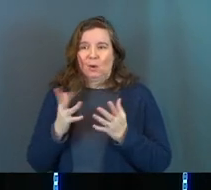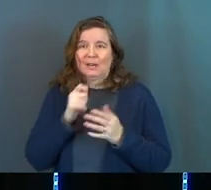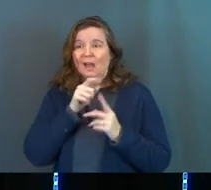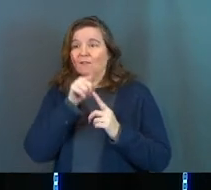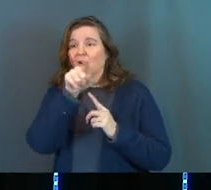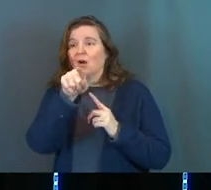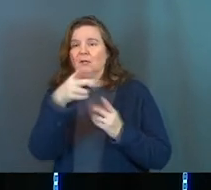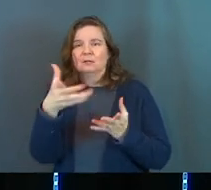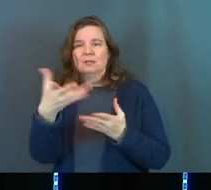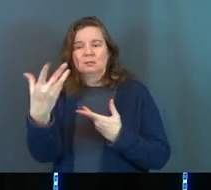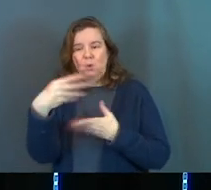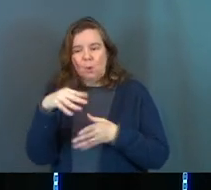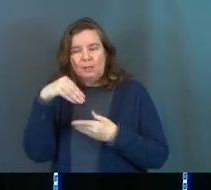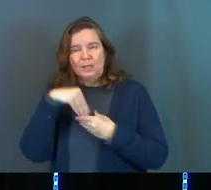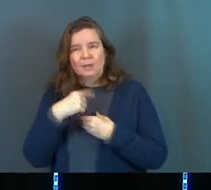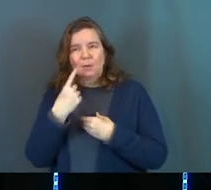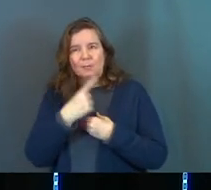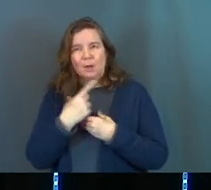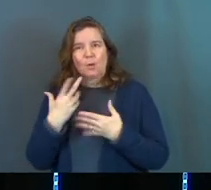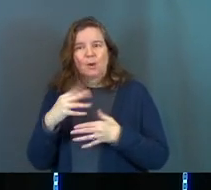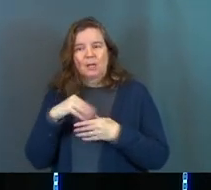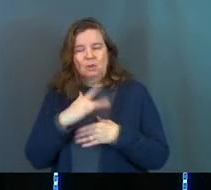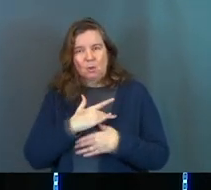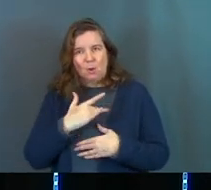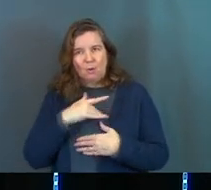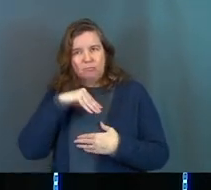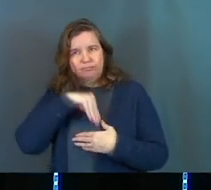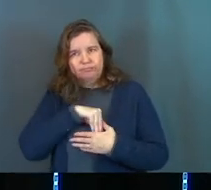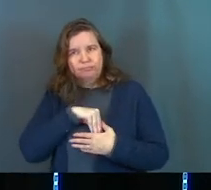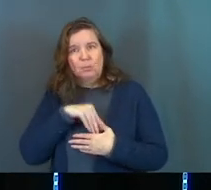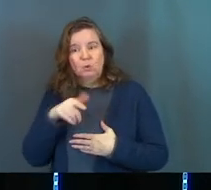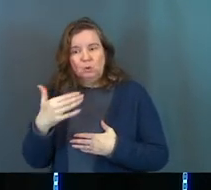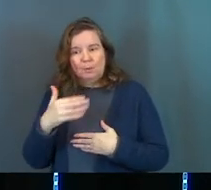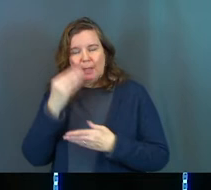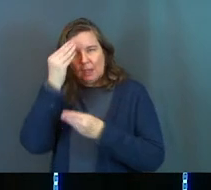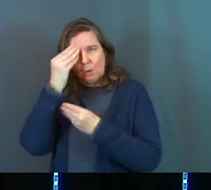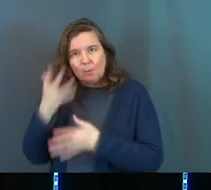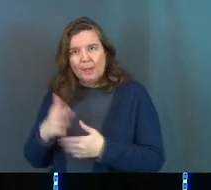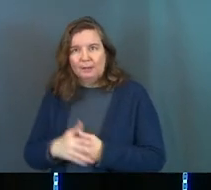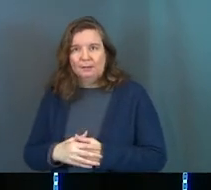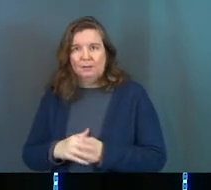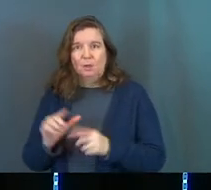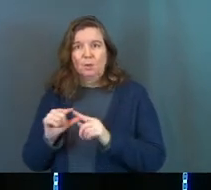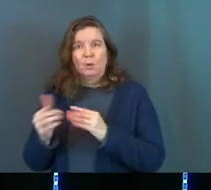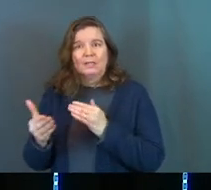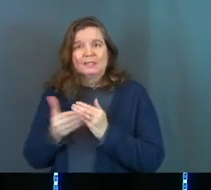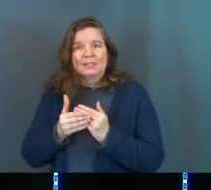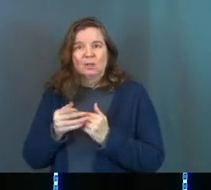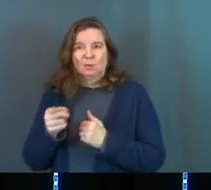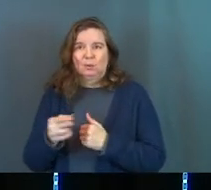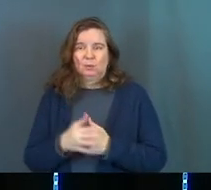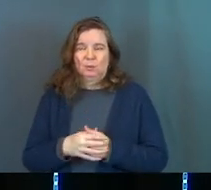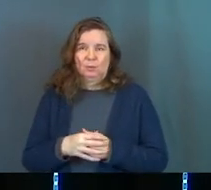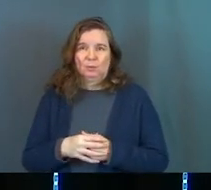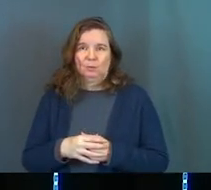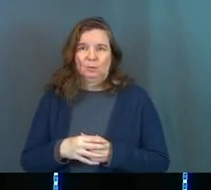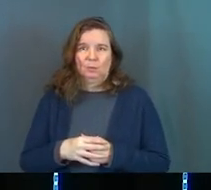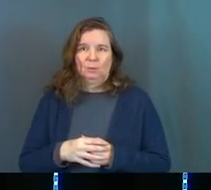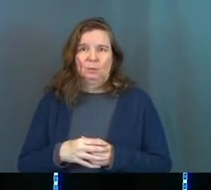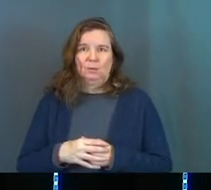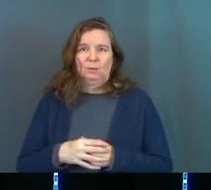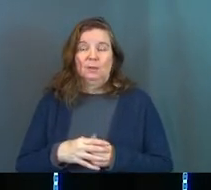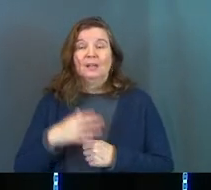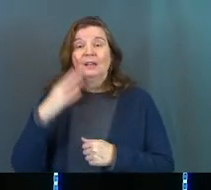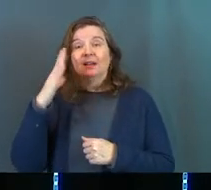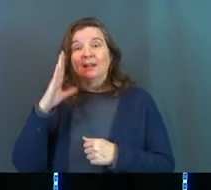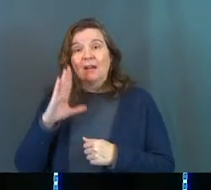It is already in your mouth, and it is in your heart, so you may obey it. The word is near you."